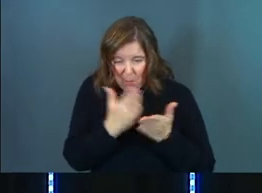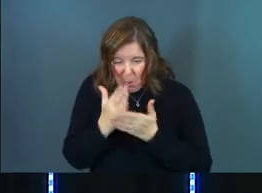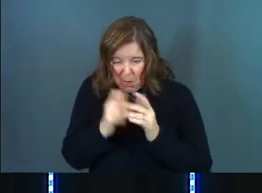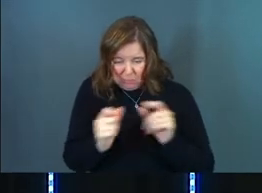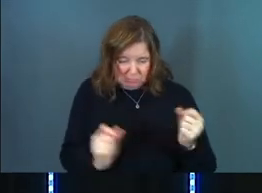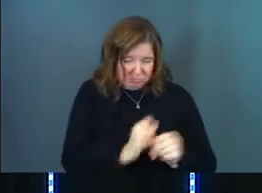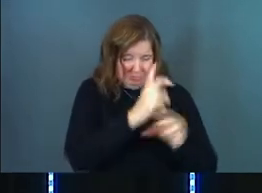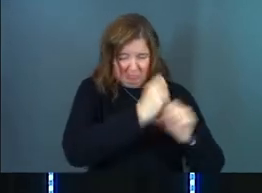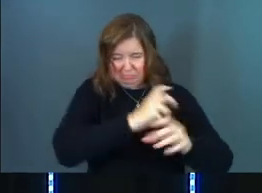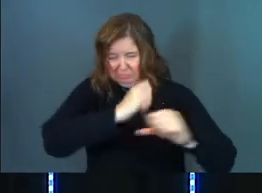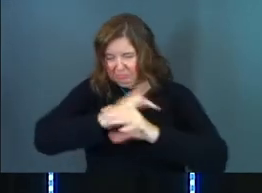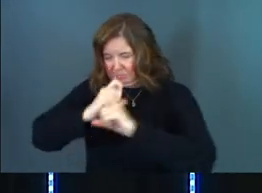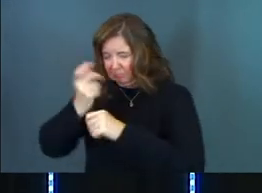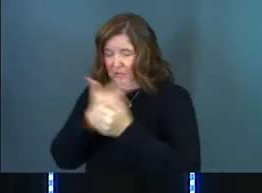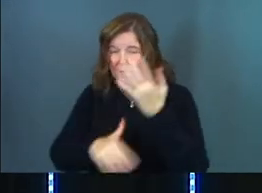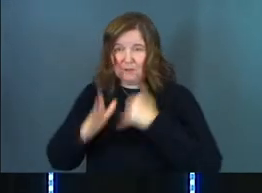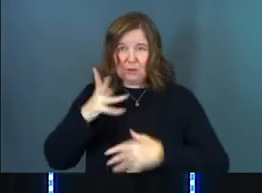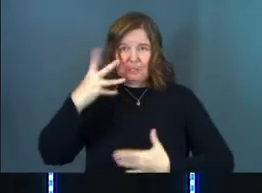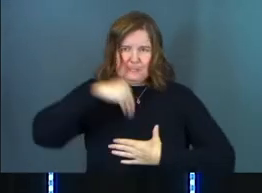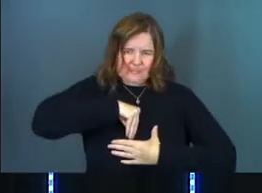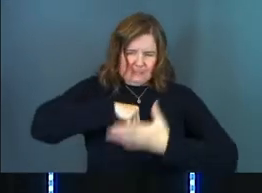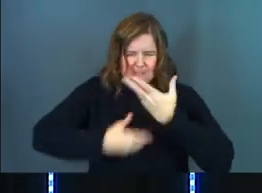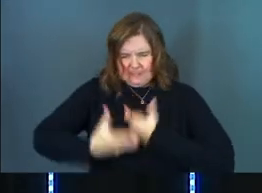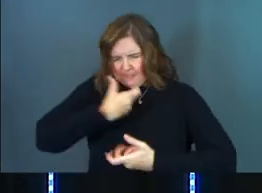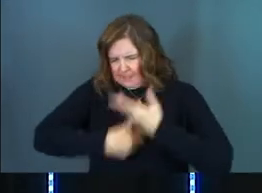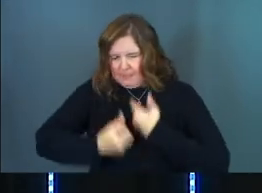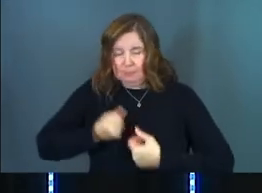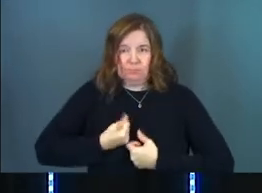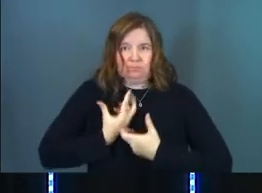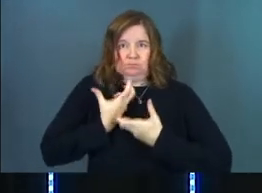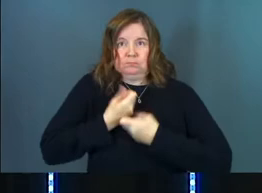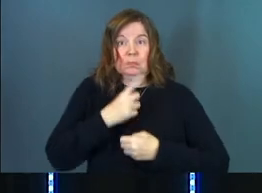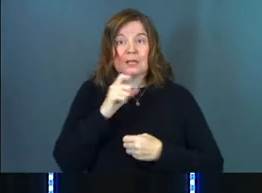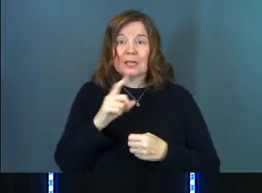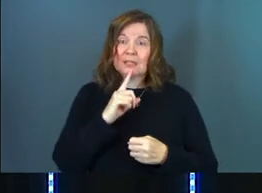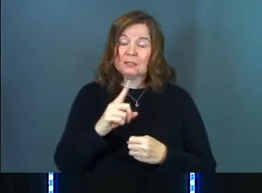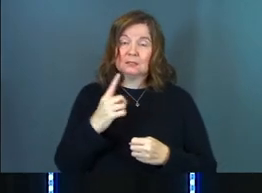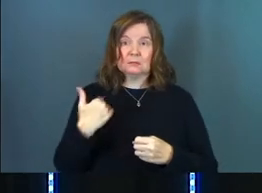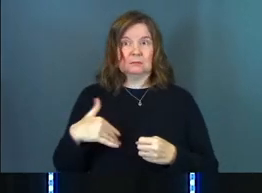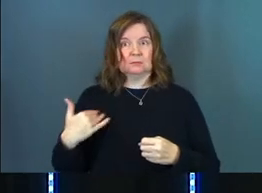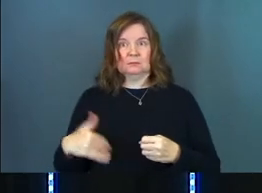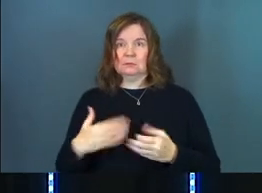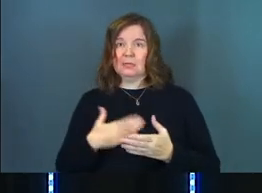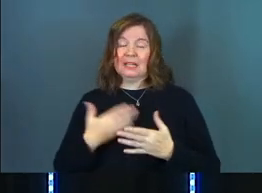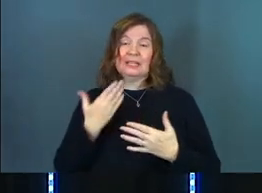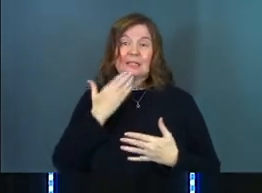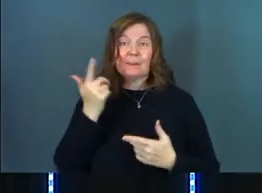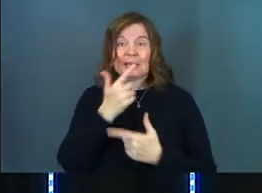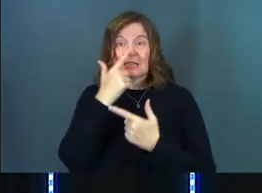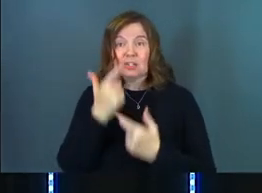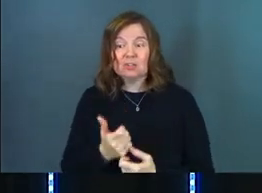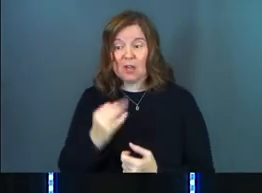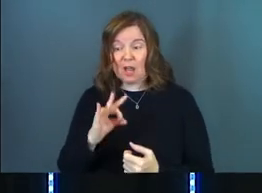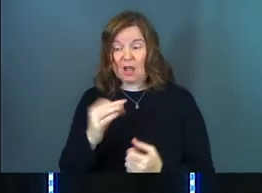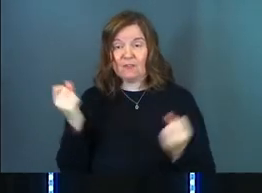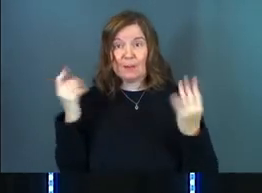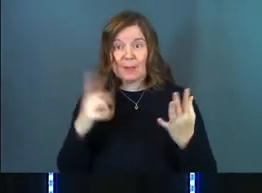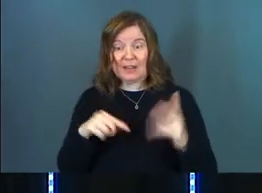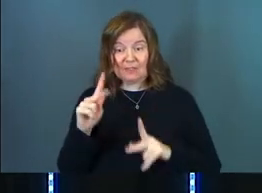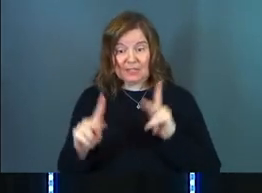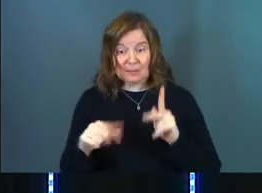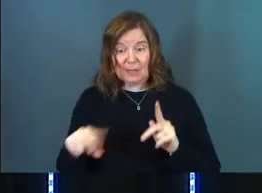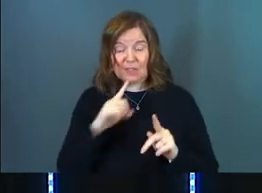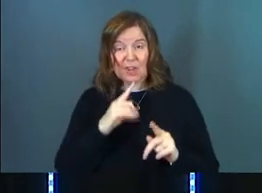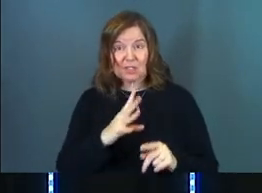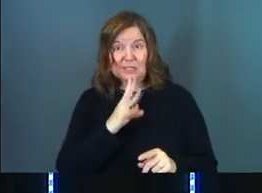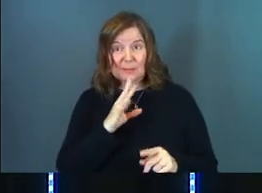part of the wave, every little bit of anger. Because it is in the best interest of many of these